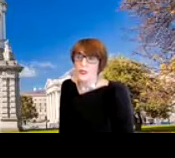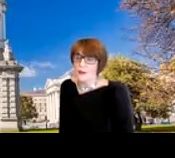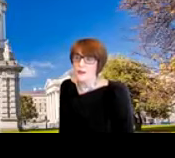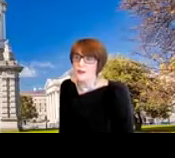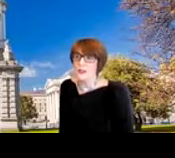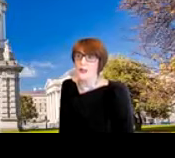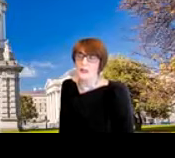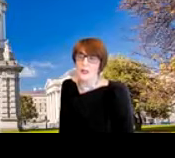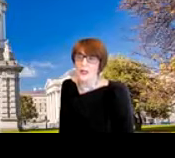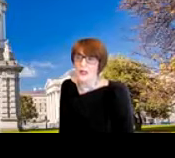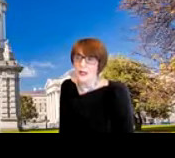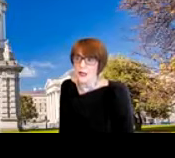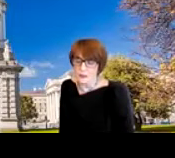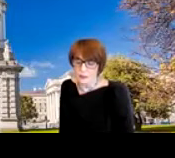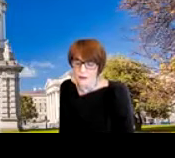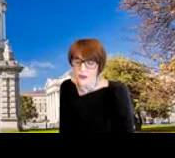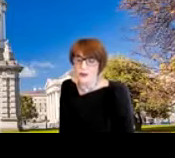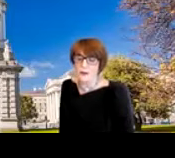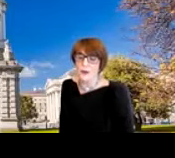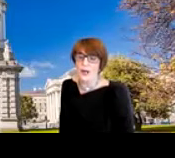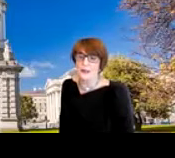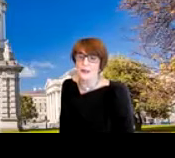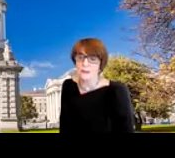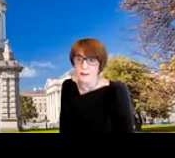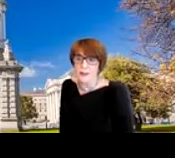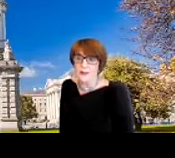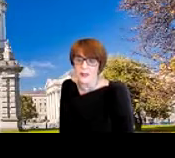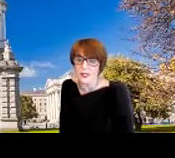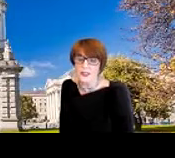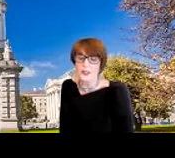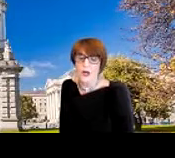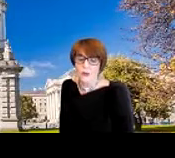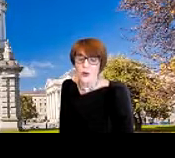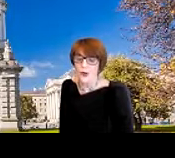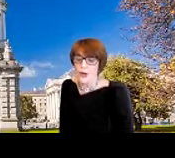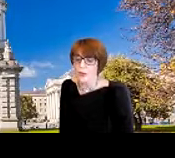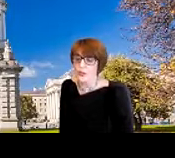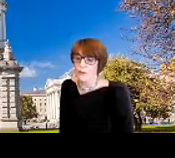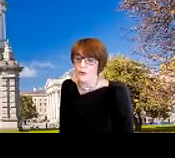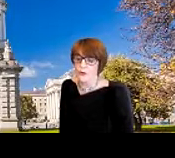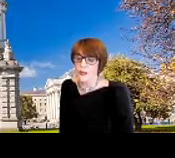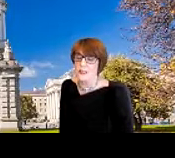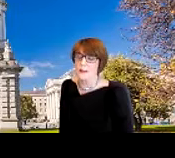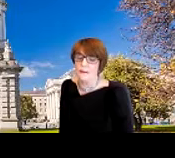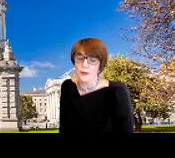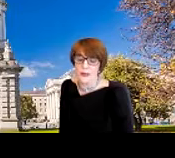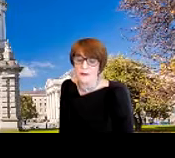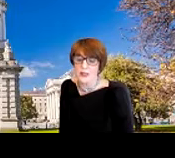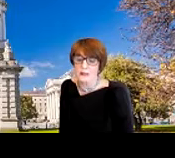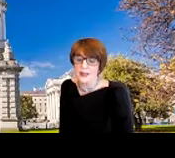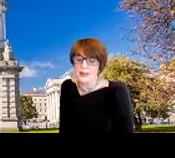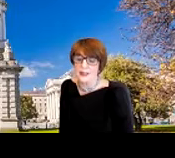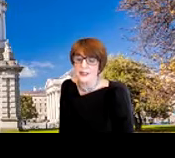homes. And we've seen this in the previous wave as well, that people in these settings were much more at risk than people who were